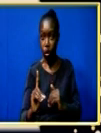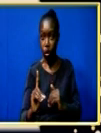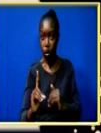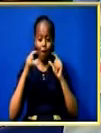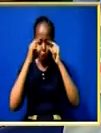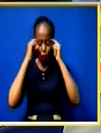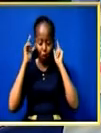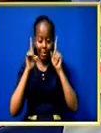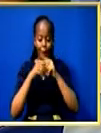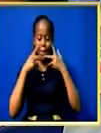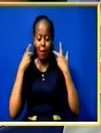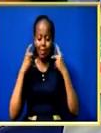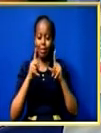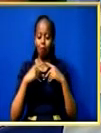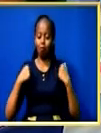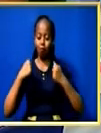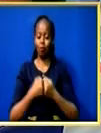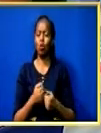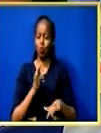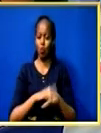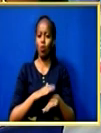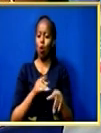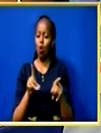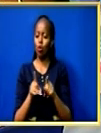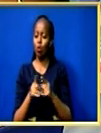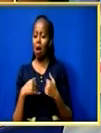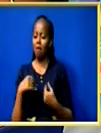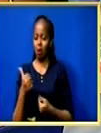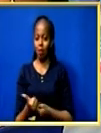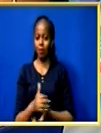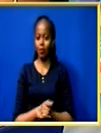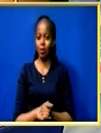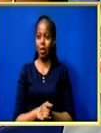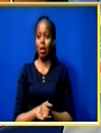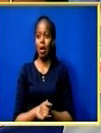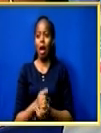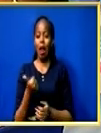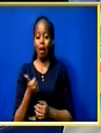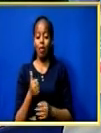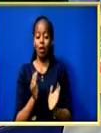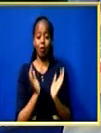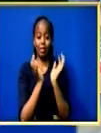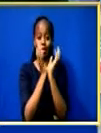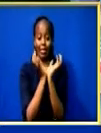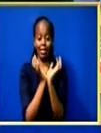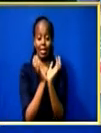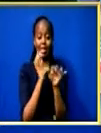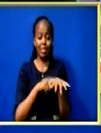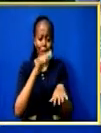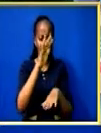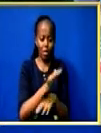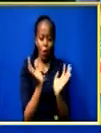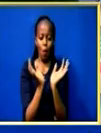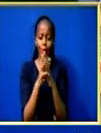goggles, and Beautiful. now you can go and to the there's also one. You touch it like this, yeah, inajikunja. Oh yeah,